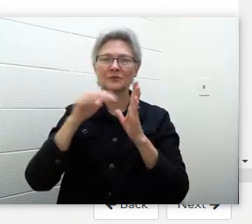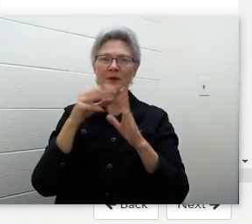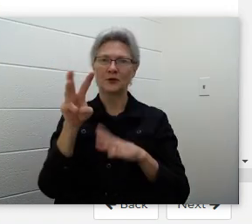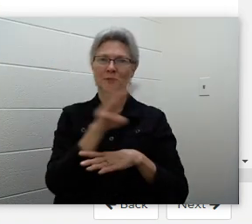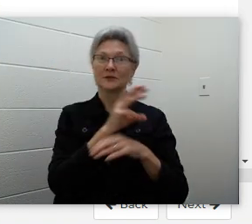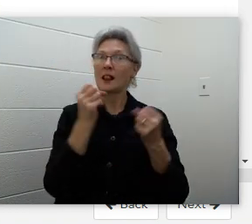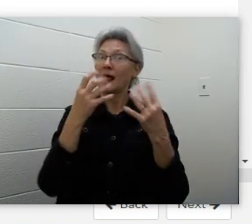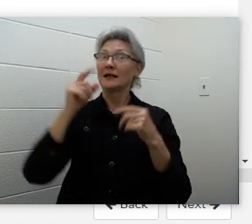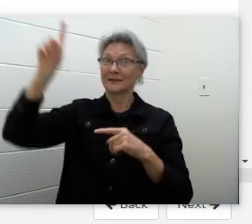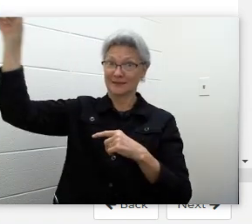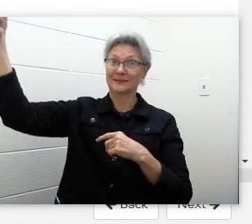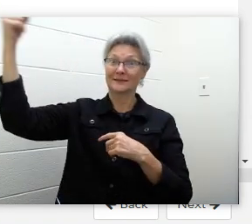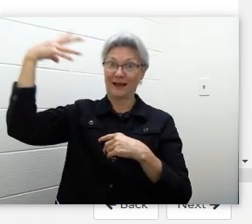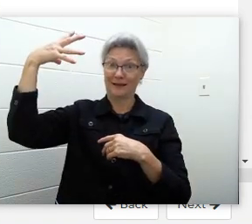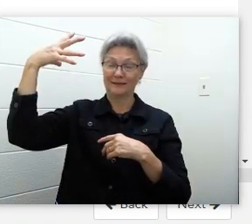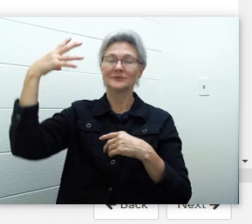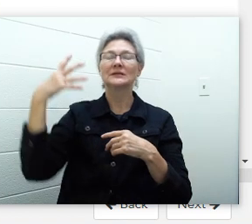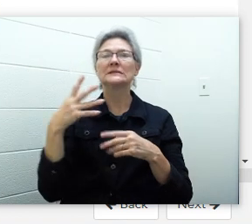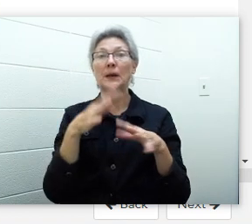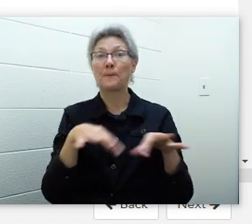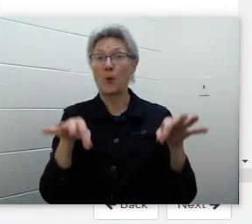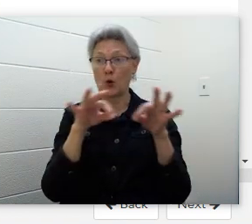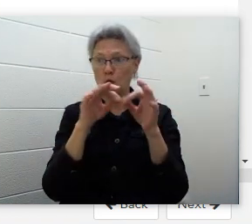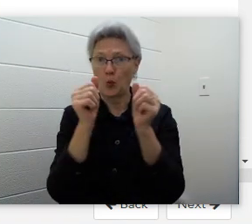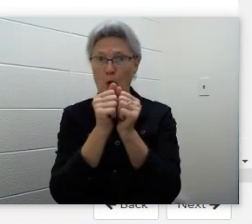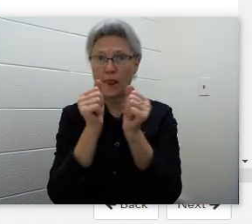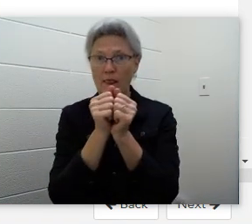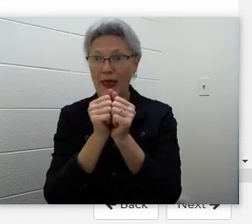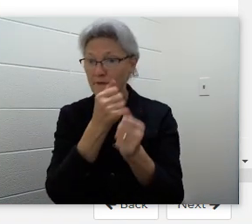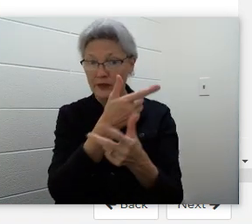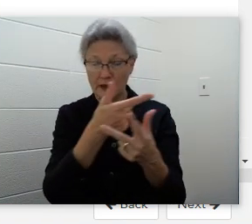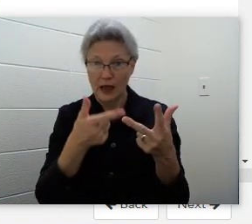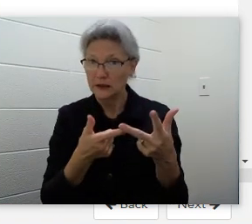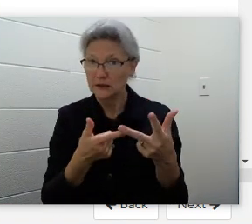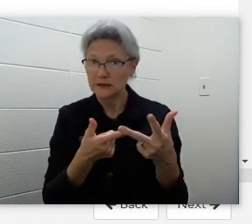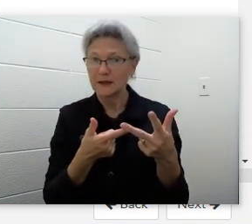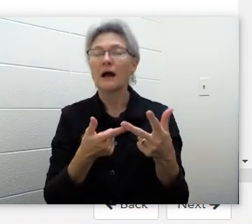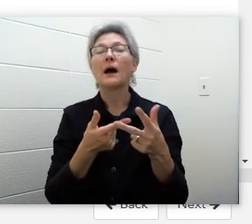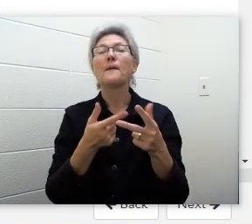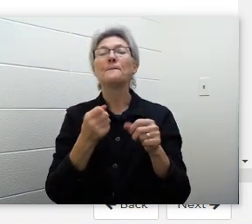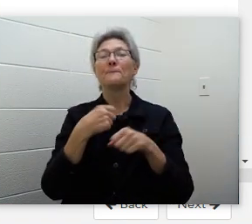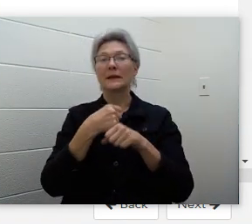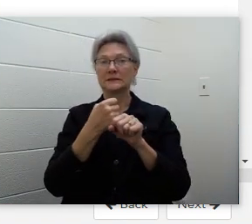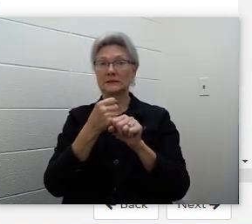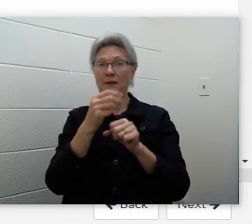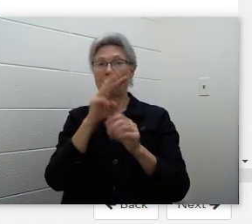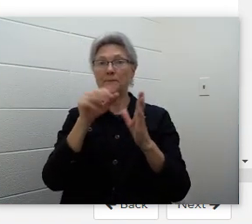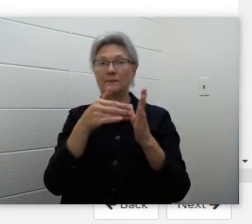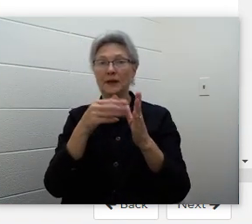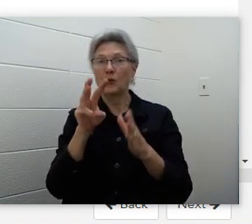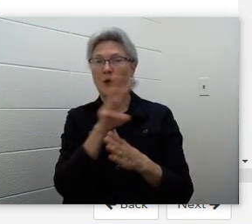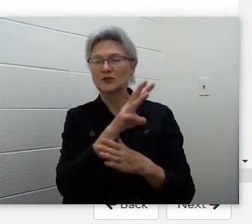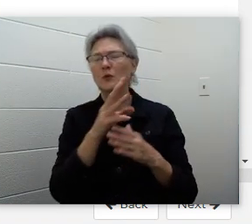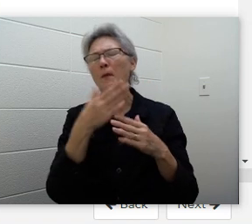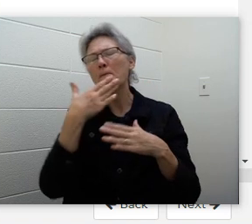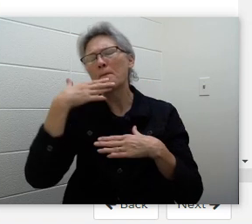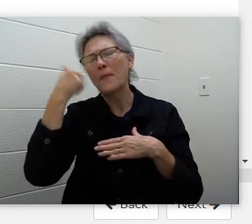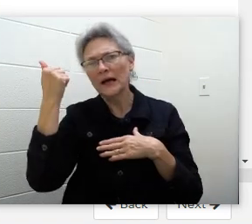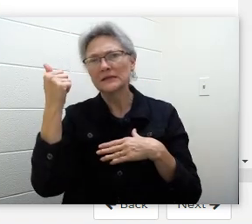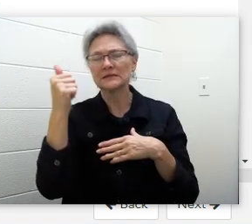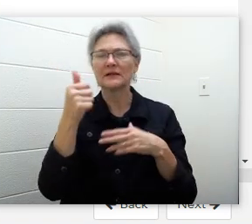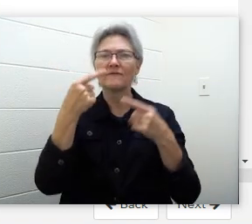sun. That sunshine, combined with everything else, makes the Midwest one of the most productive farming regions in the